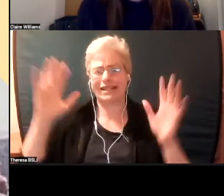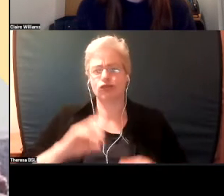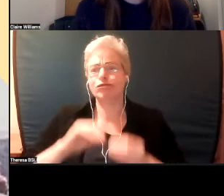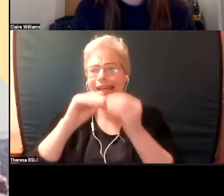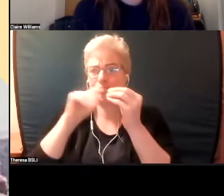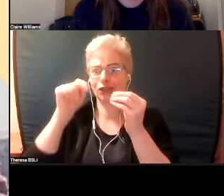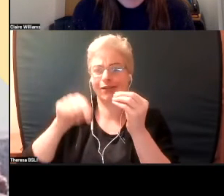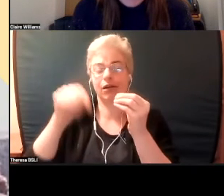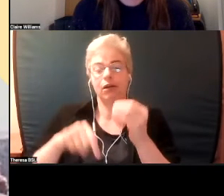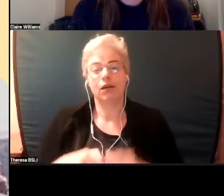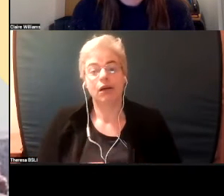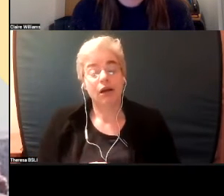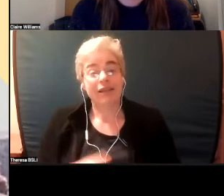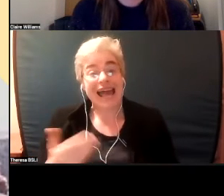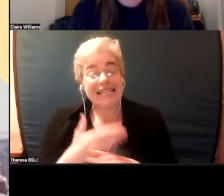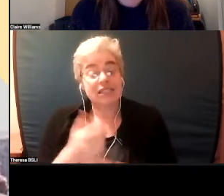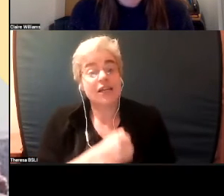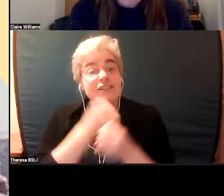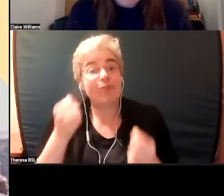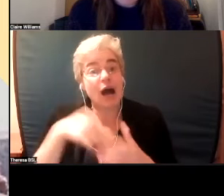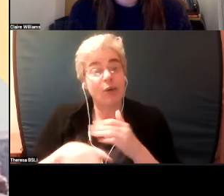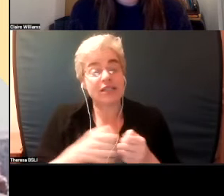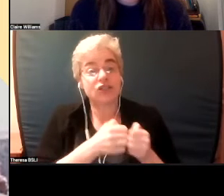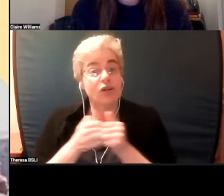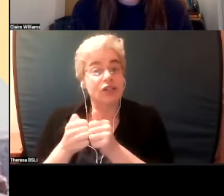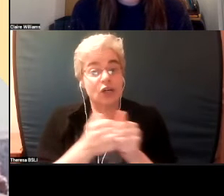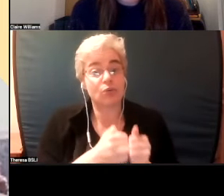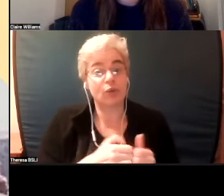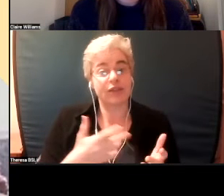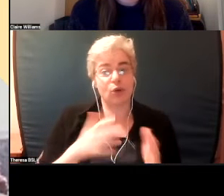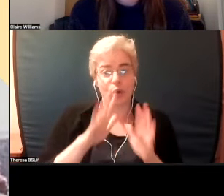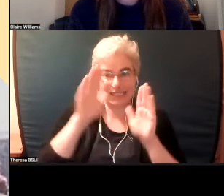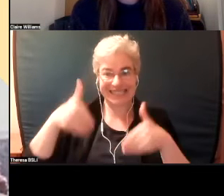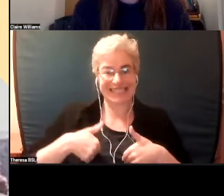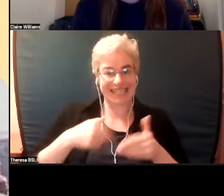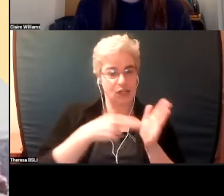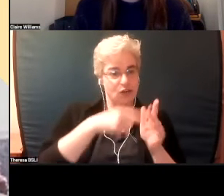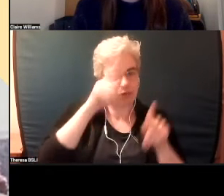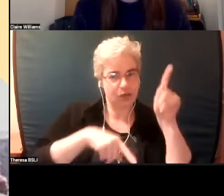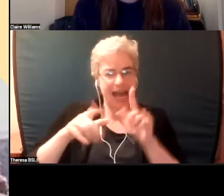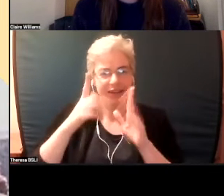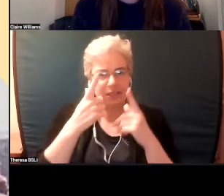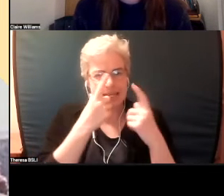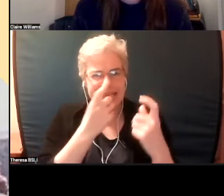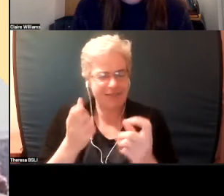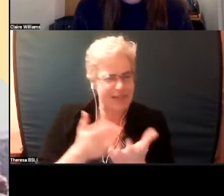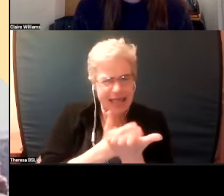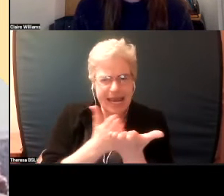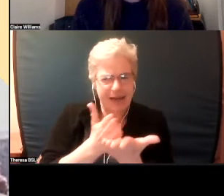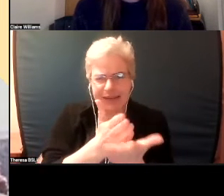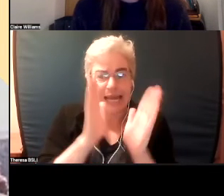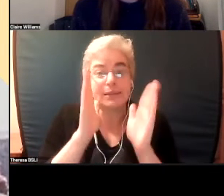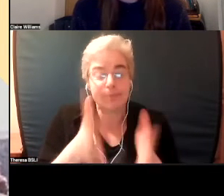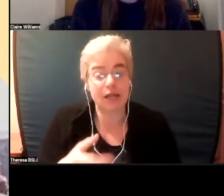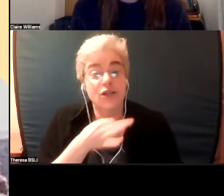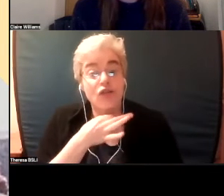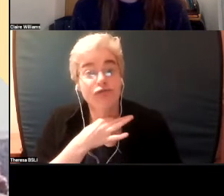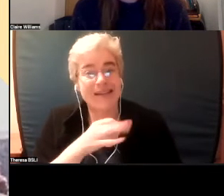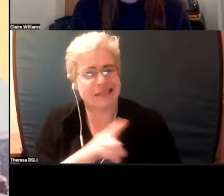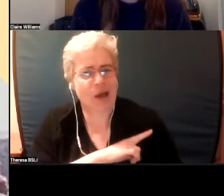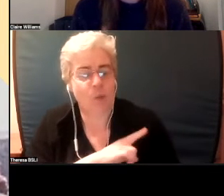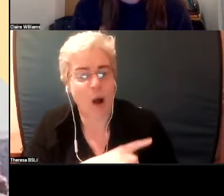The exercise of power in solidarity with autistic and neurodivergent people must be carefully navigated. The risk